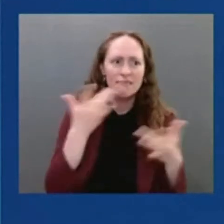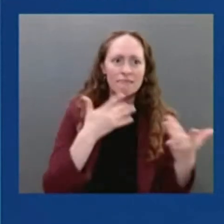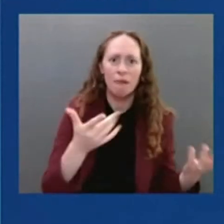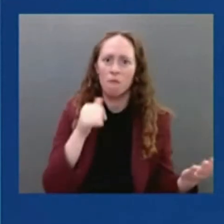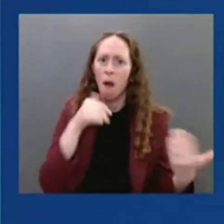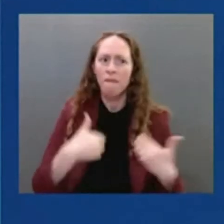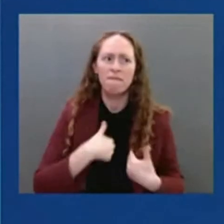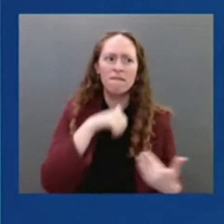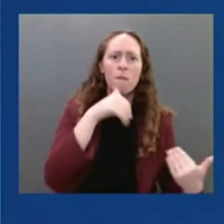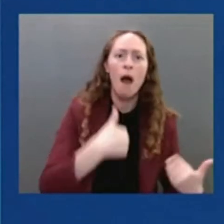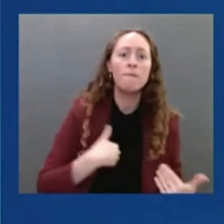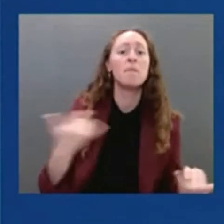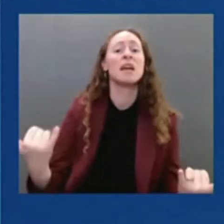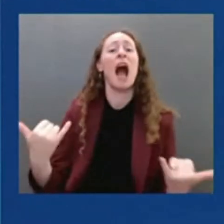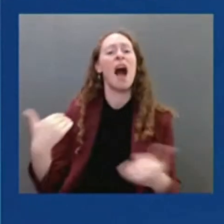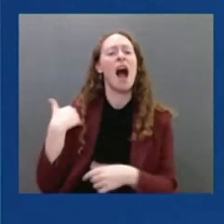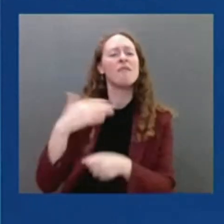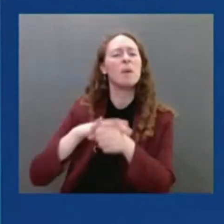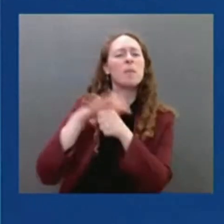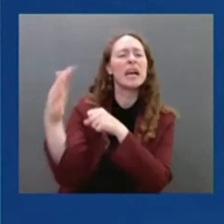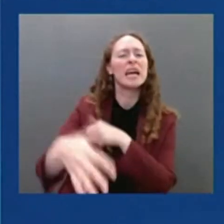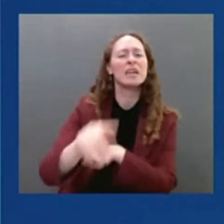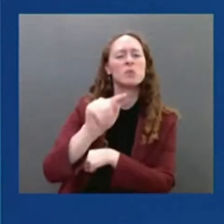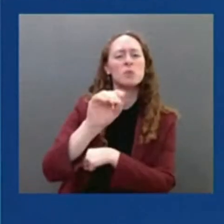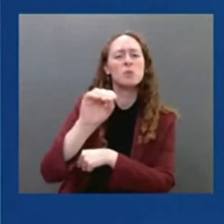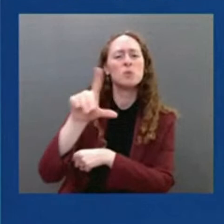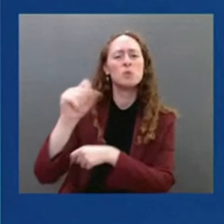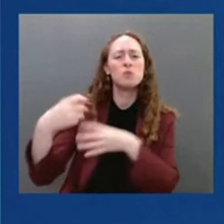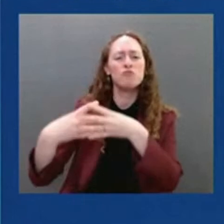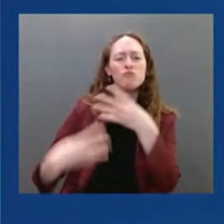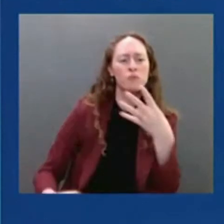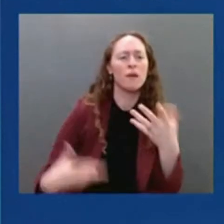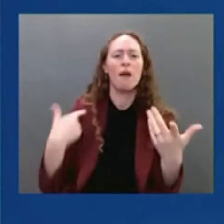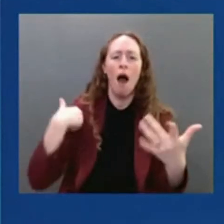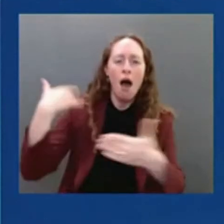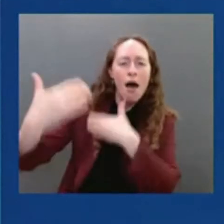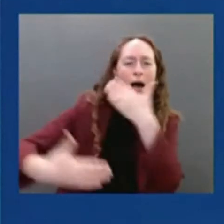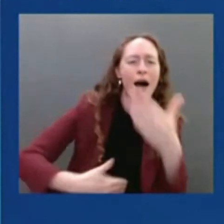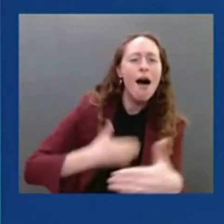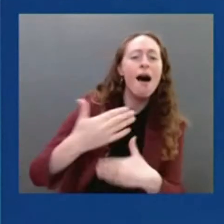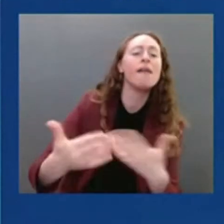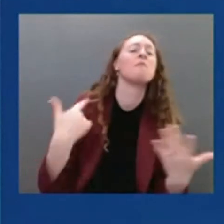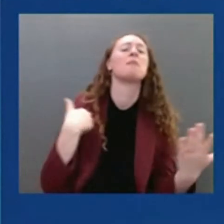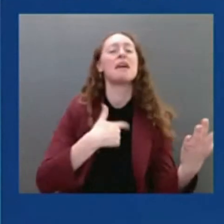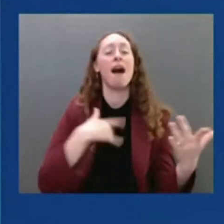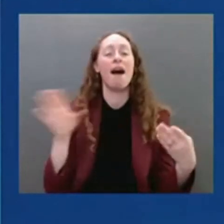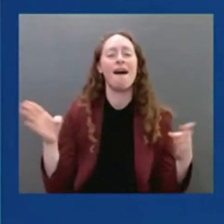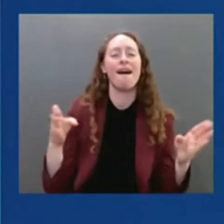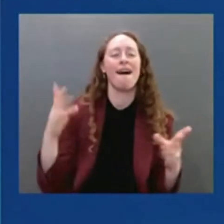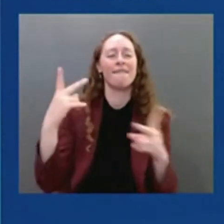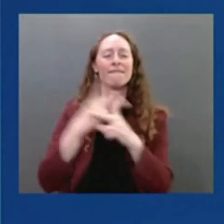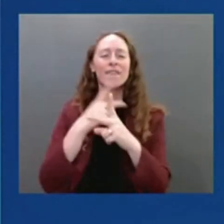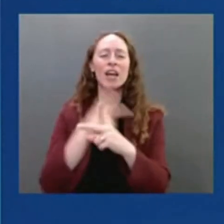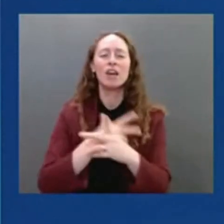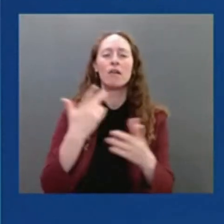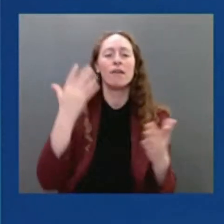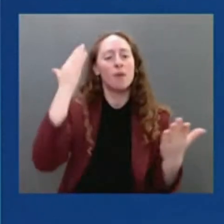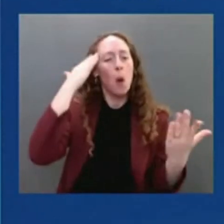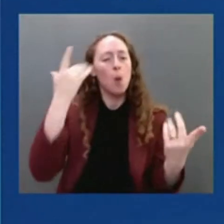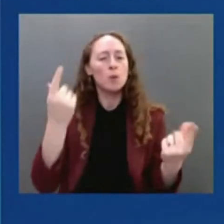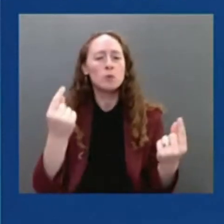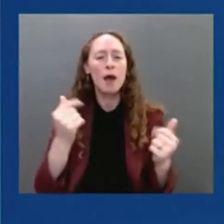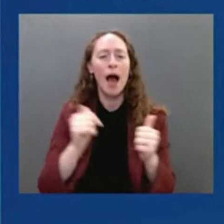have all the capabilities we need to protect the American people. Vaccines and boosters,